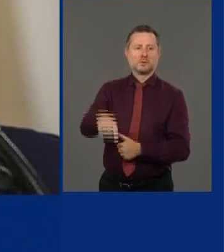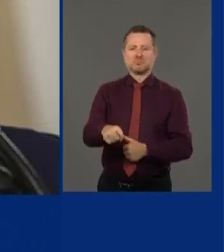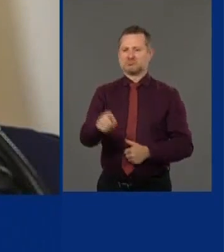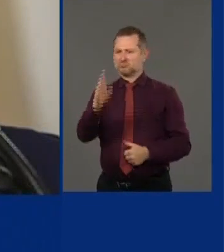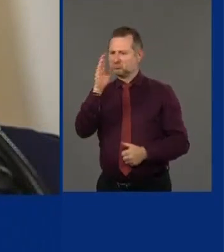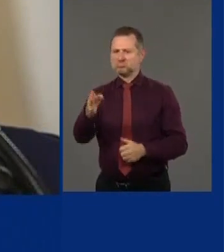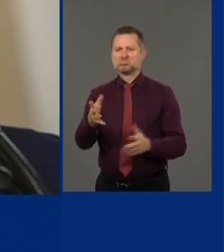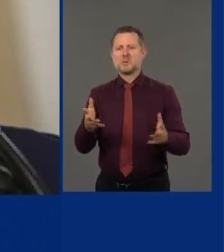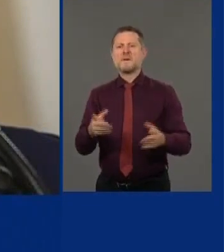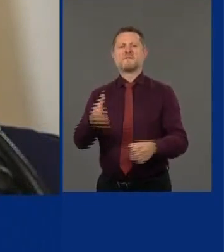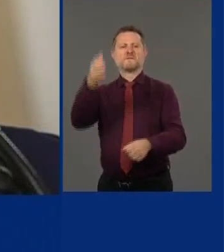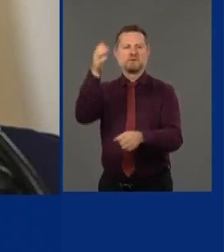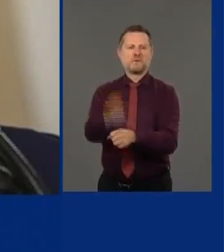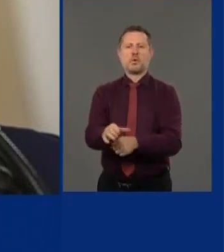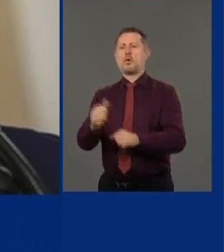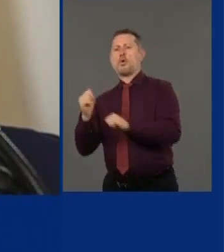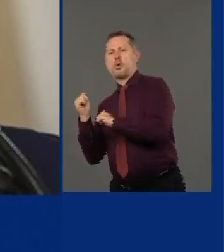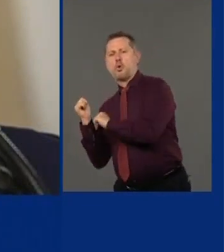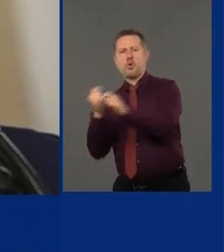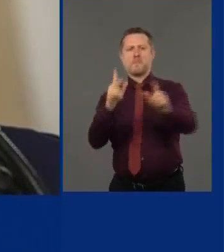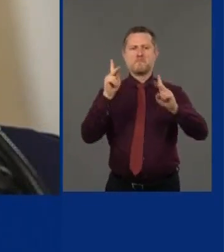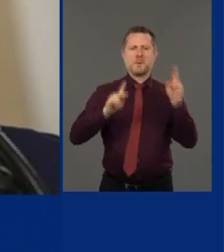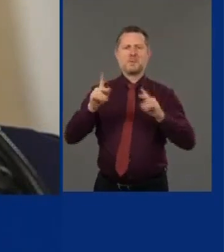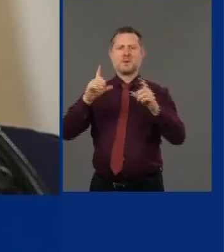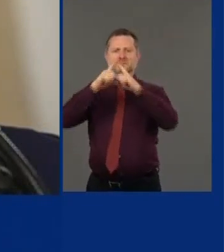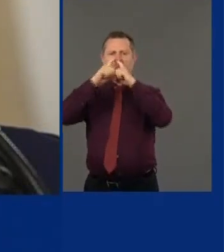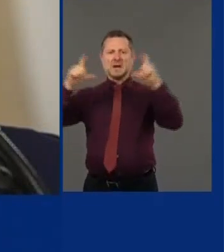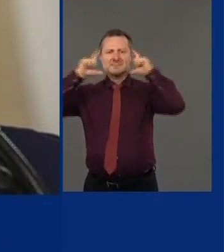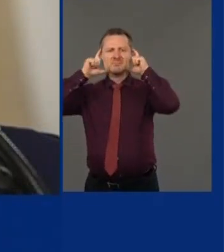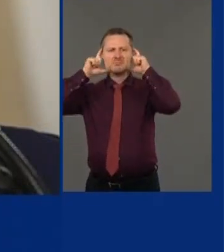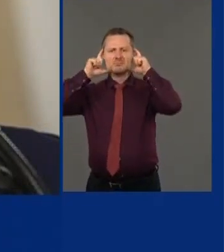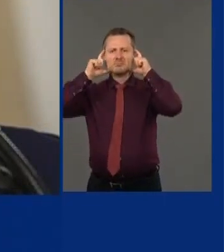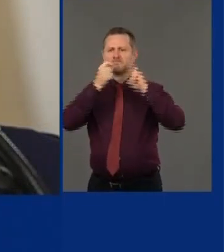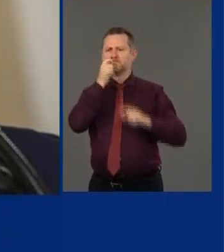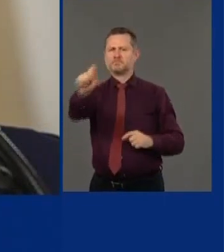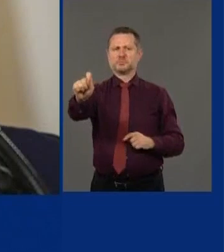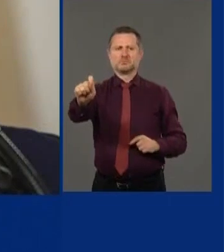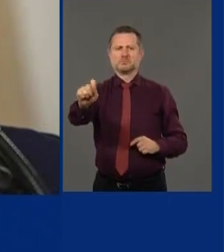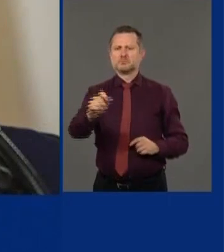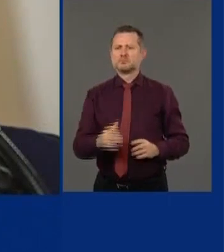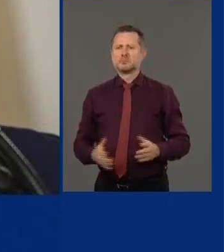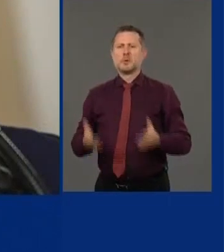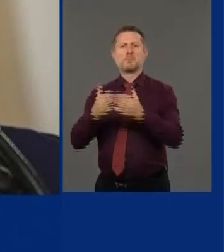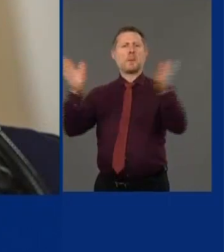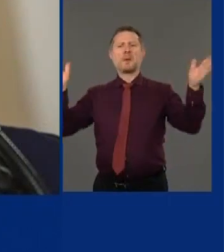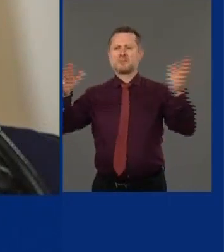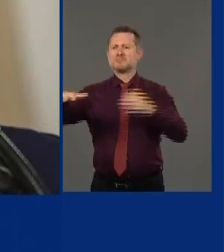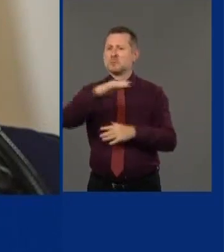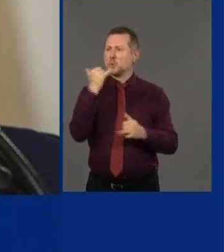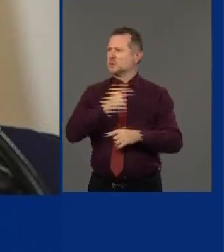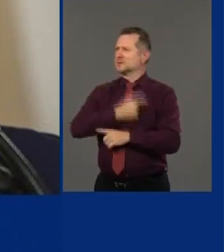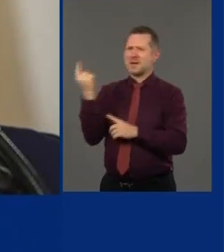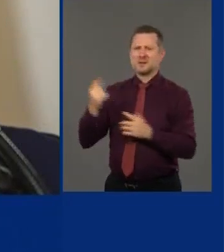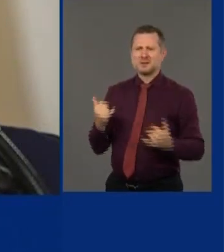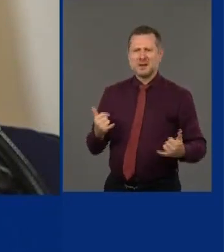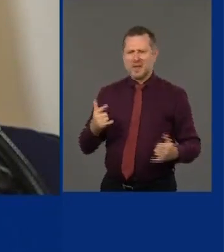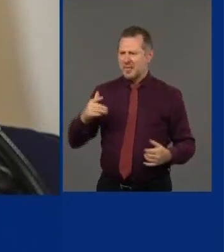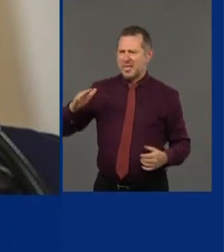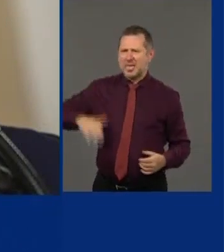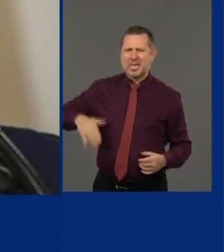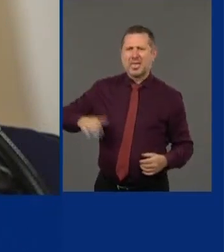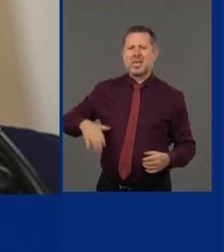to wear a mask. How we're at this point as a nation, and we still haven't done the